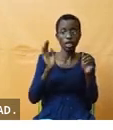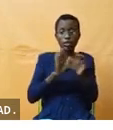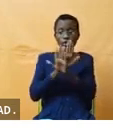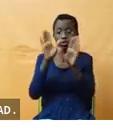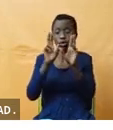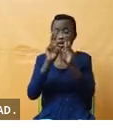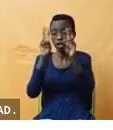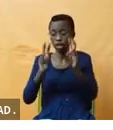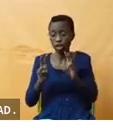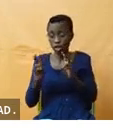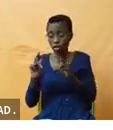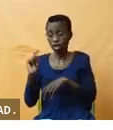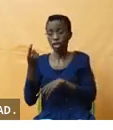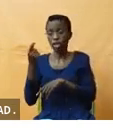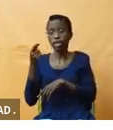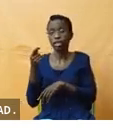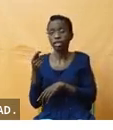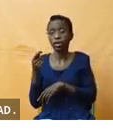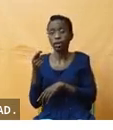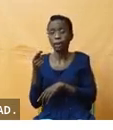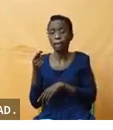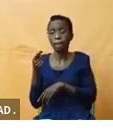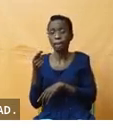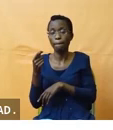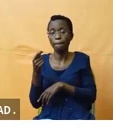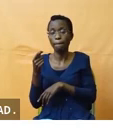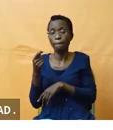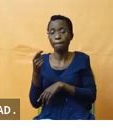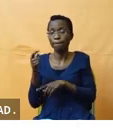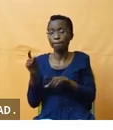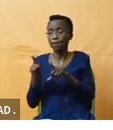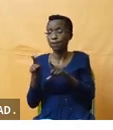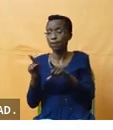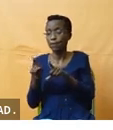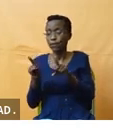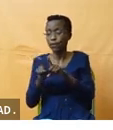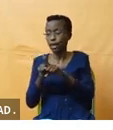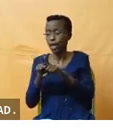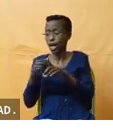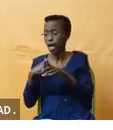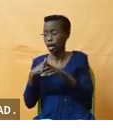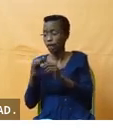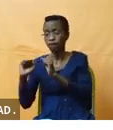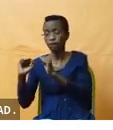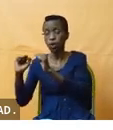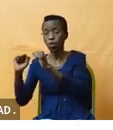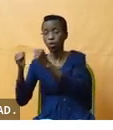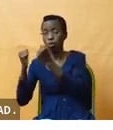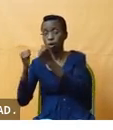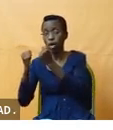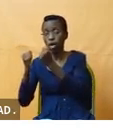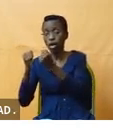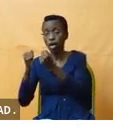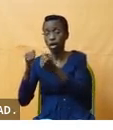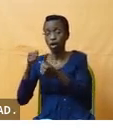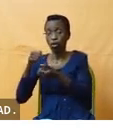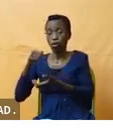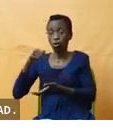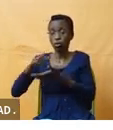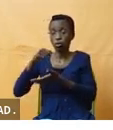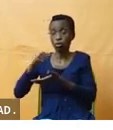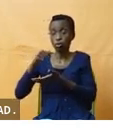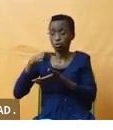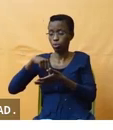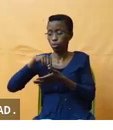Kenya and also Okoa Uchumi is a coalition within Kenya that works to ensure prudent debt management. We really